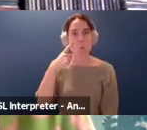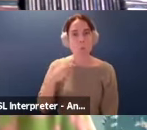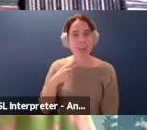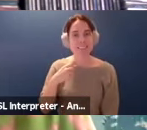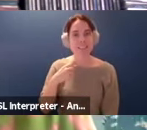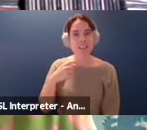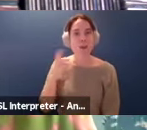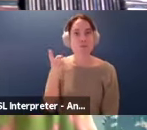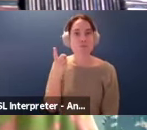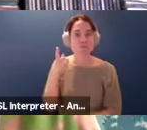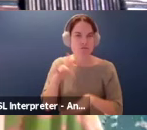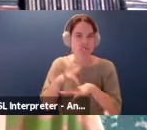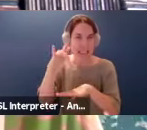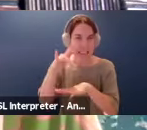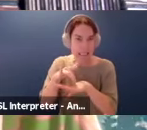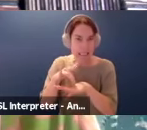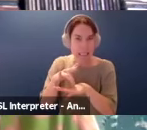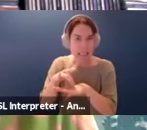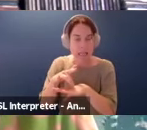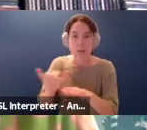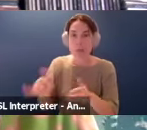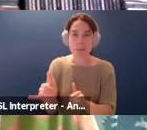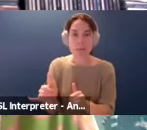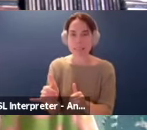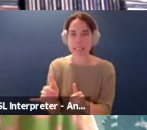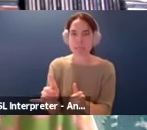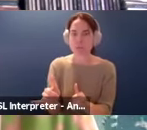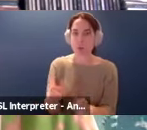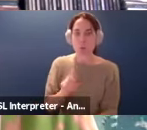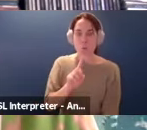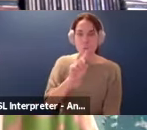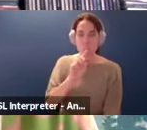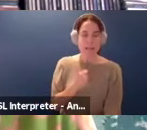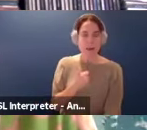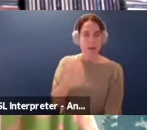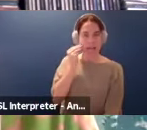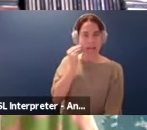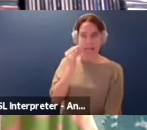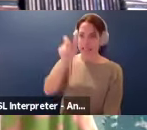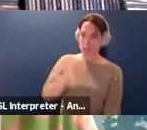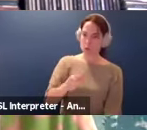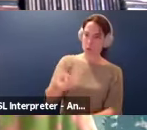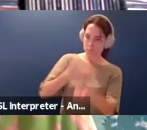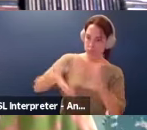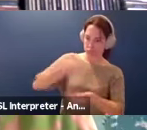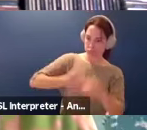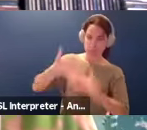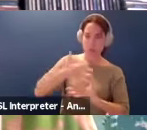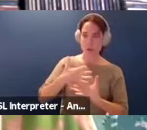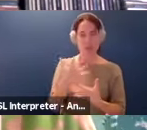hear what's being said to us that we might get upset we might get offended we might lose our temper or fall apart